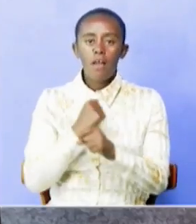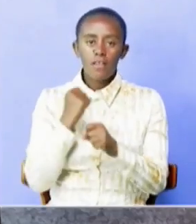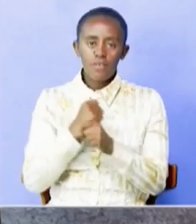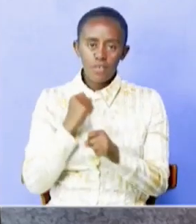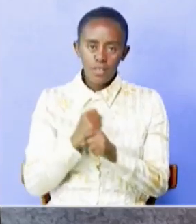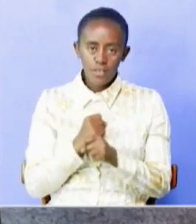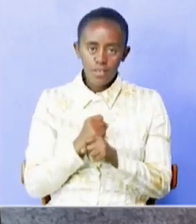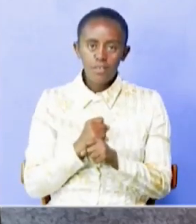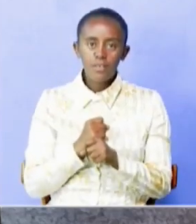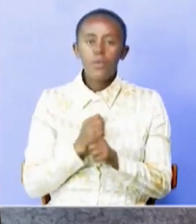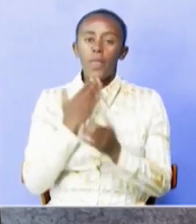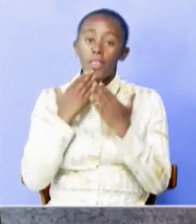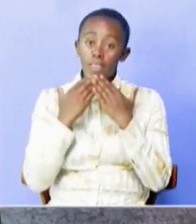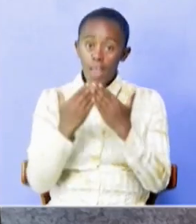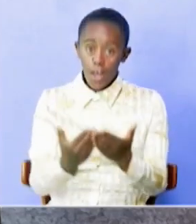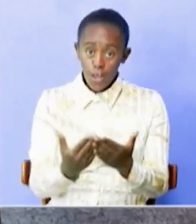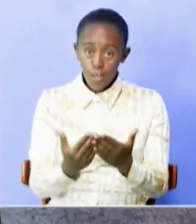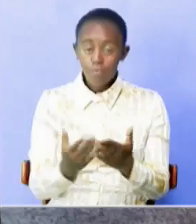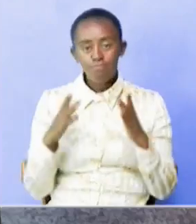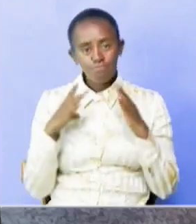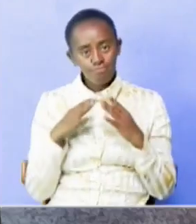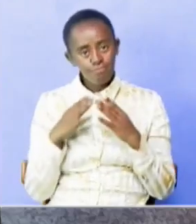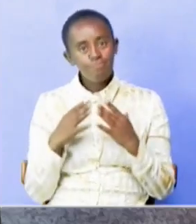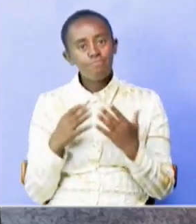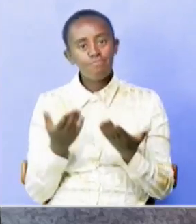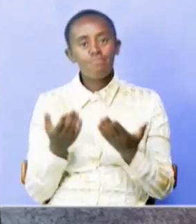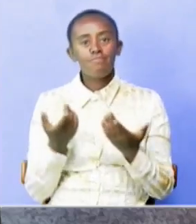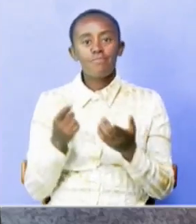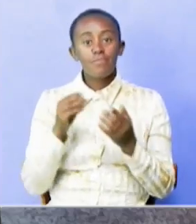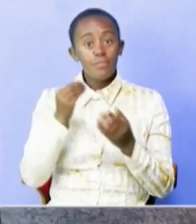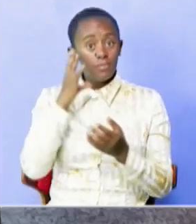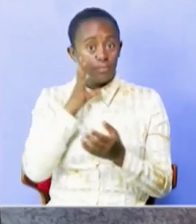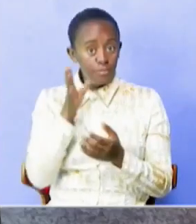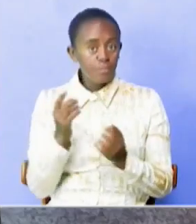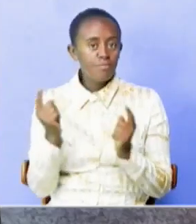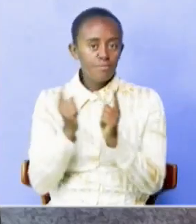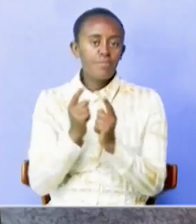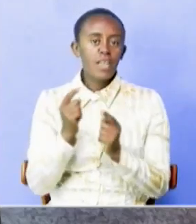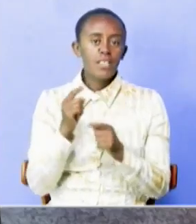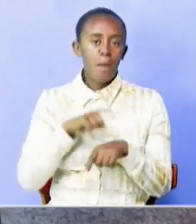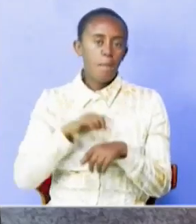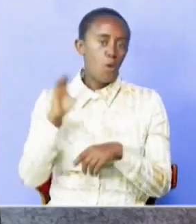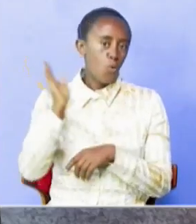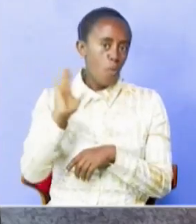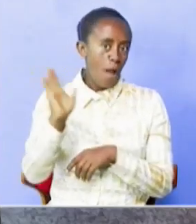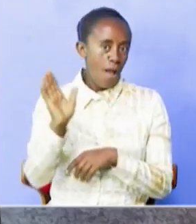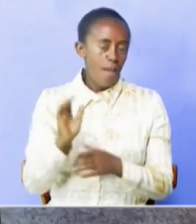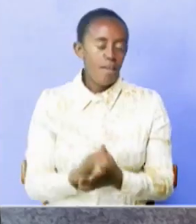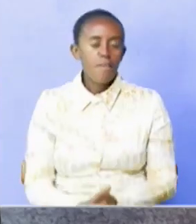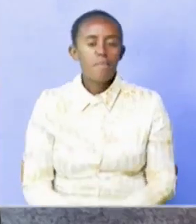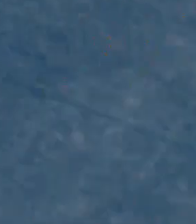activities. And thank you for joining in, and don't forget to tune in next time. Goodbye.